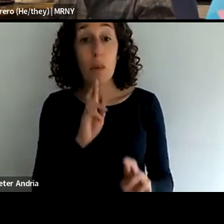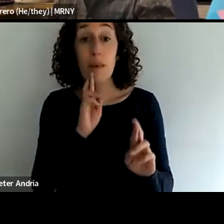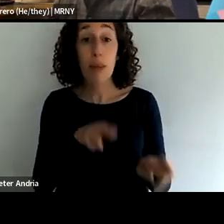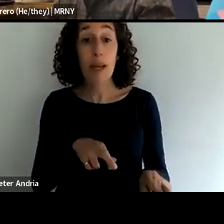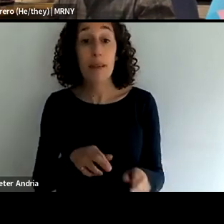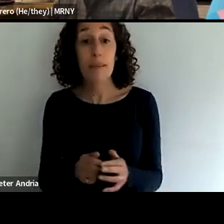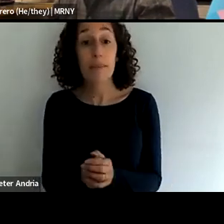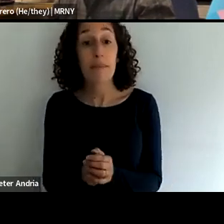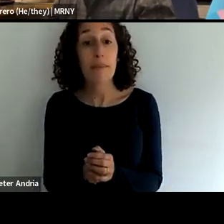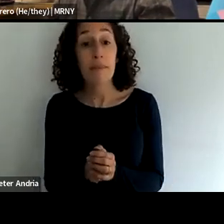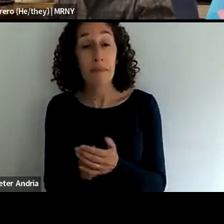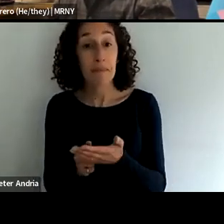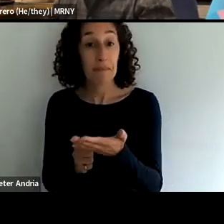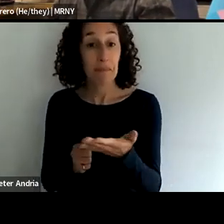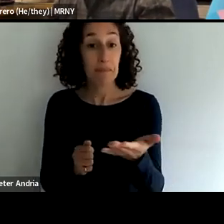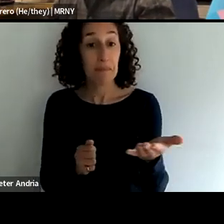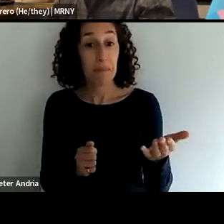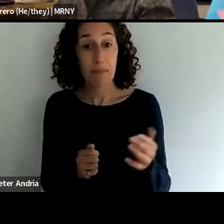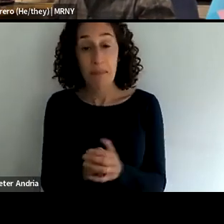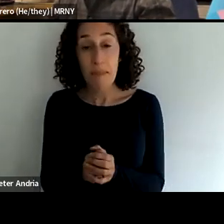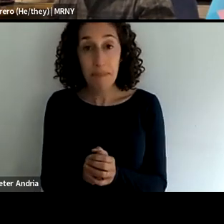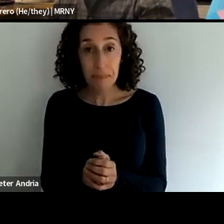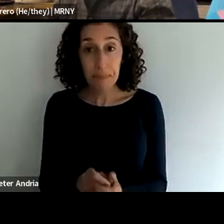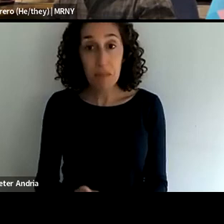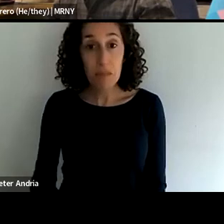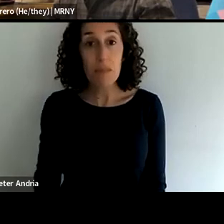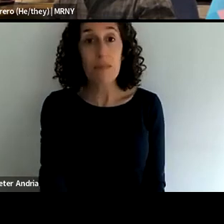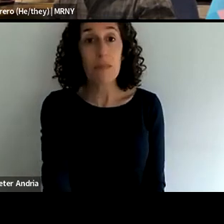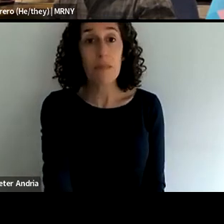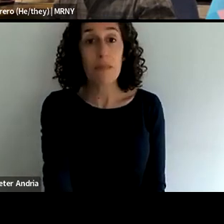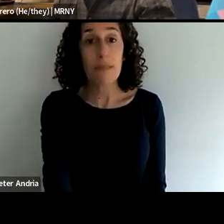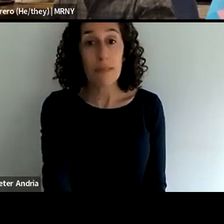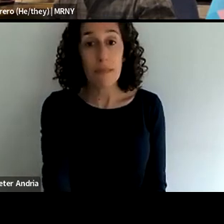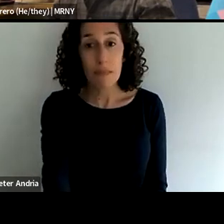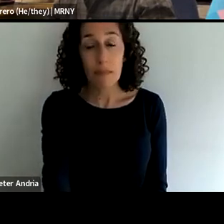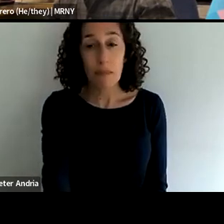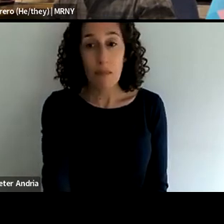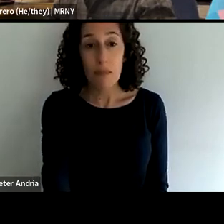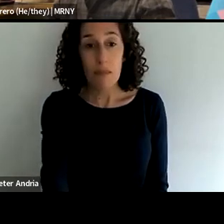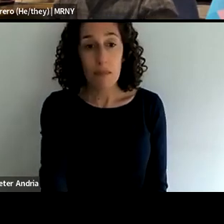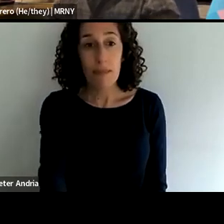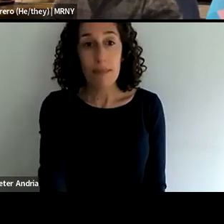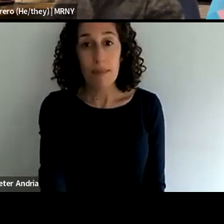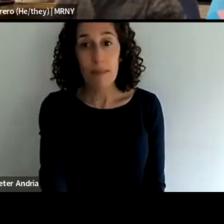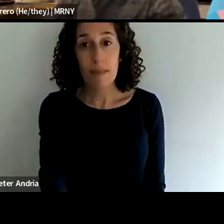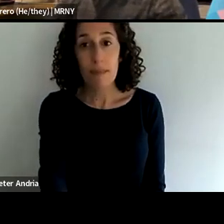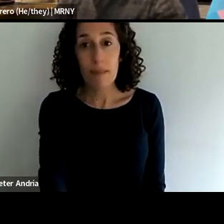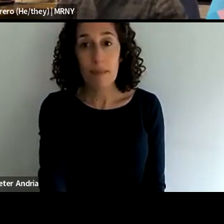And I wonder, I guess, Shah, I think